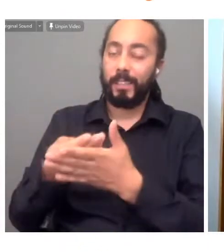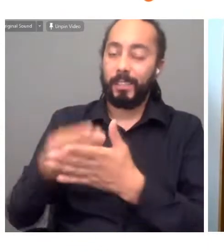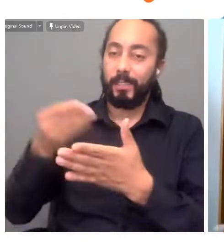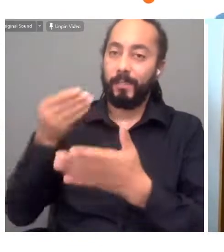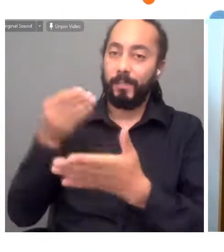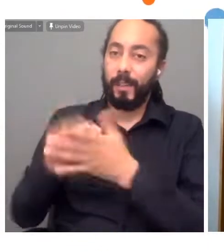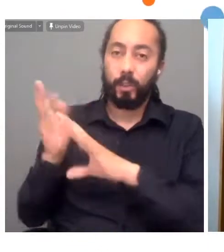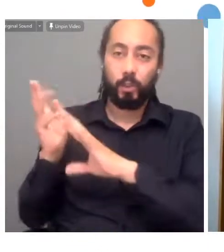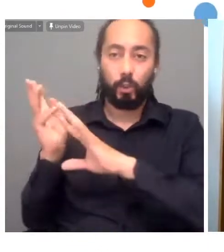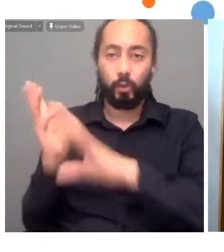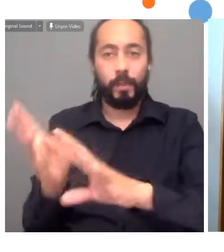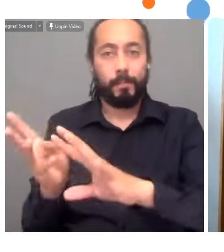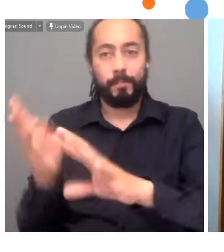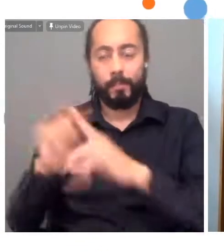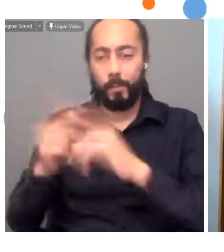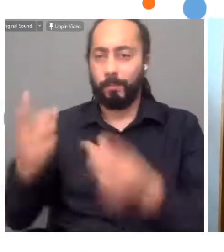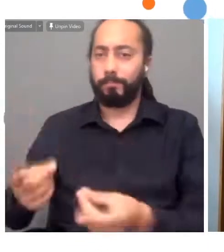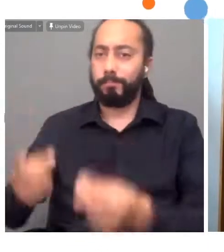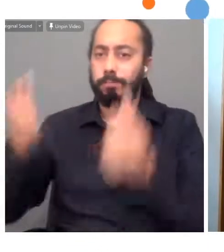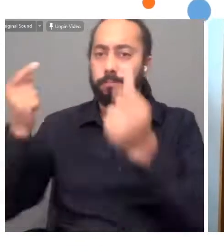can't.